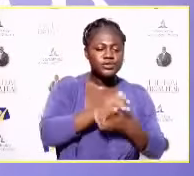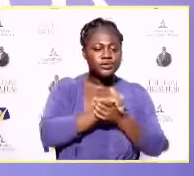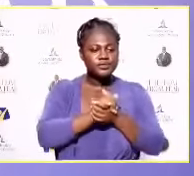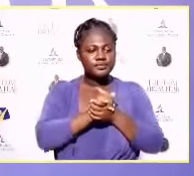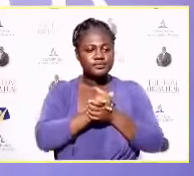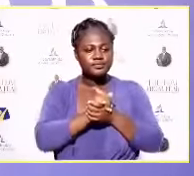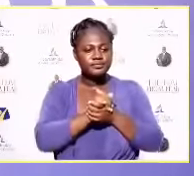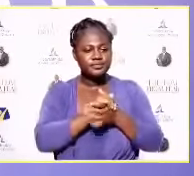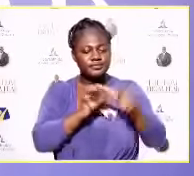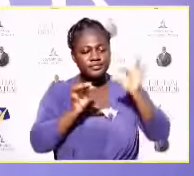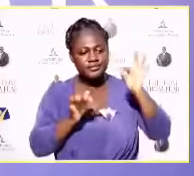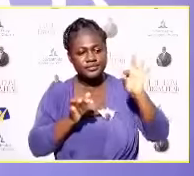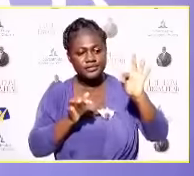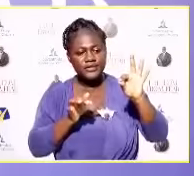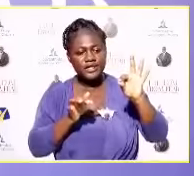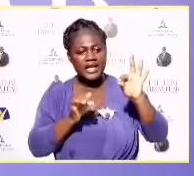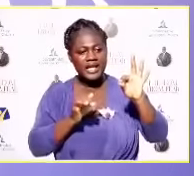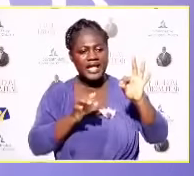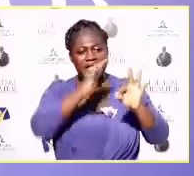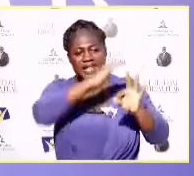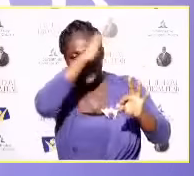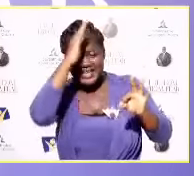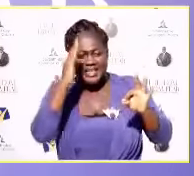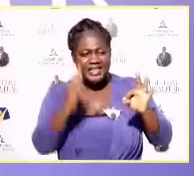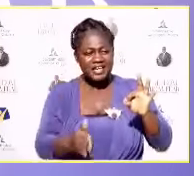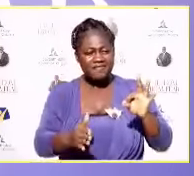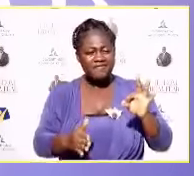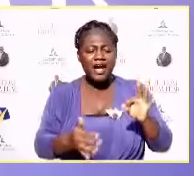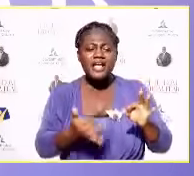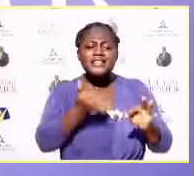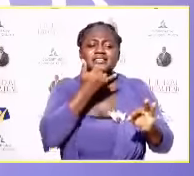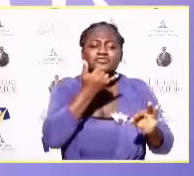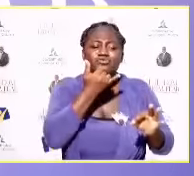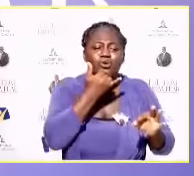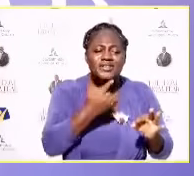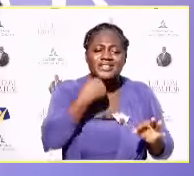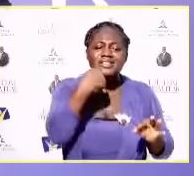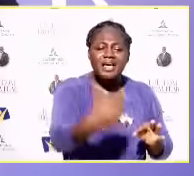Truth. Commandment 9. Thou shalt not bear false witness.